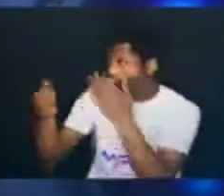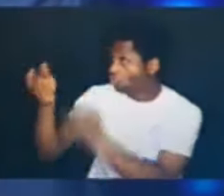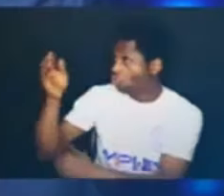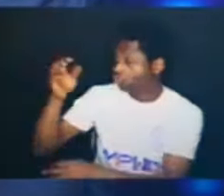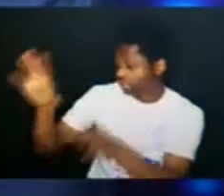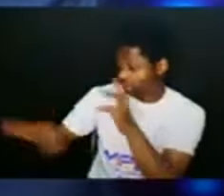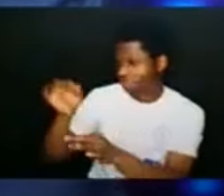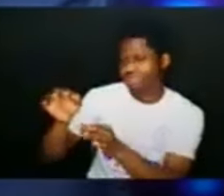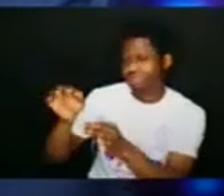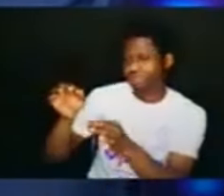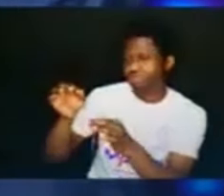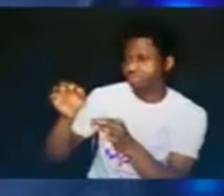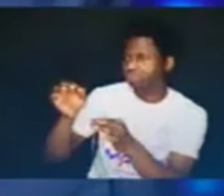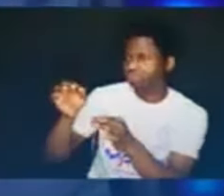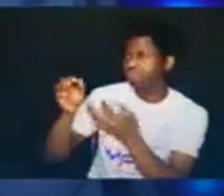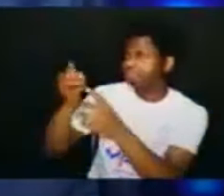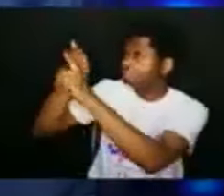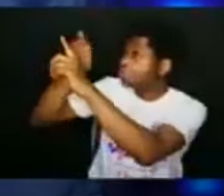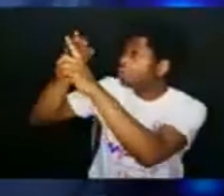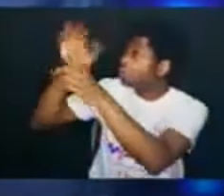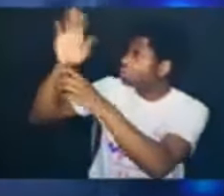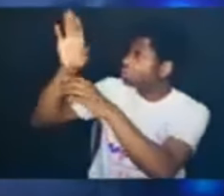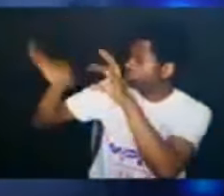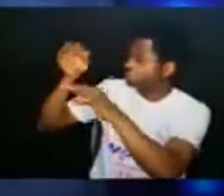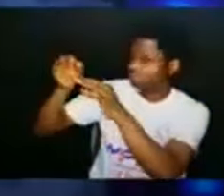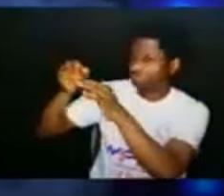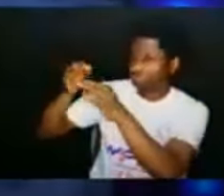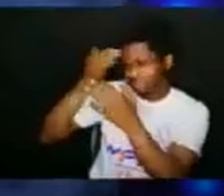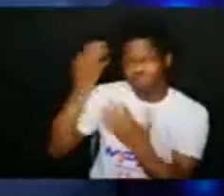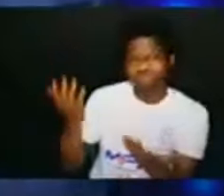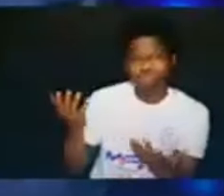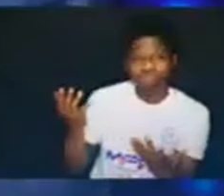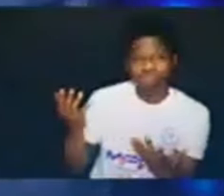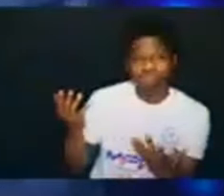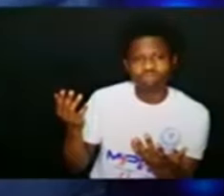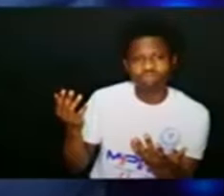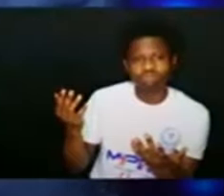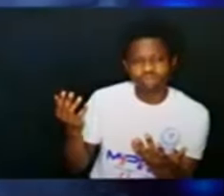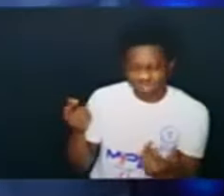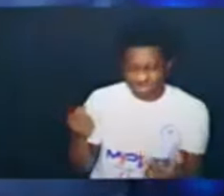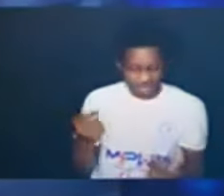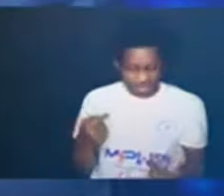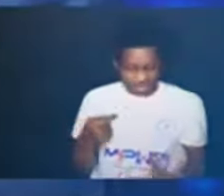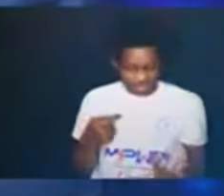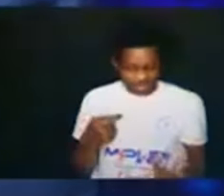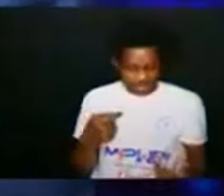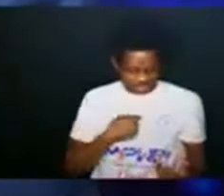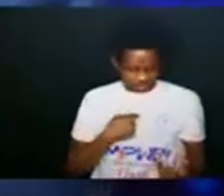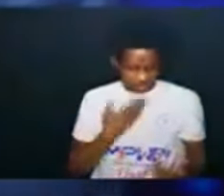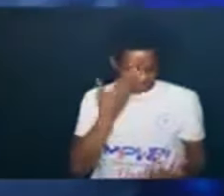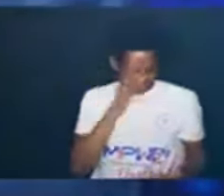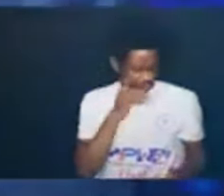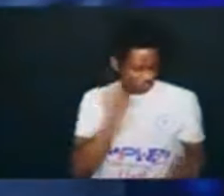know what is in his spirit, but he knows. He knows. But the Spirit of